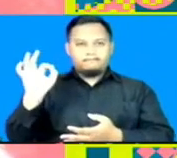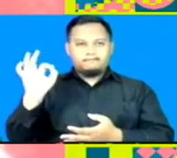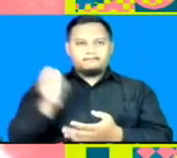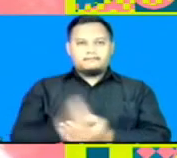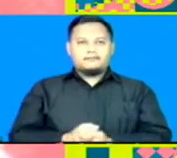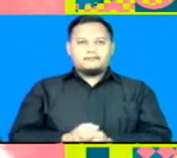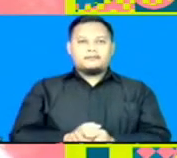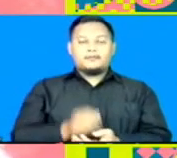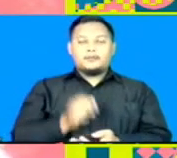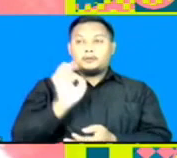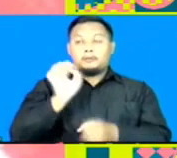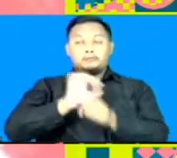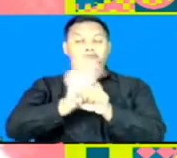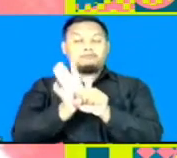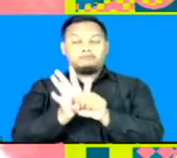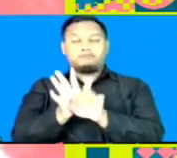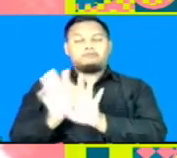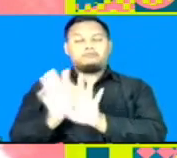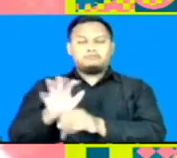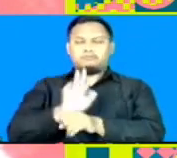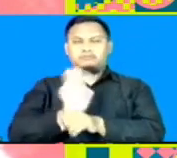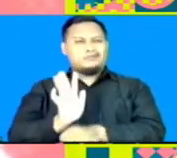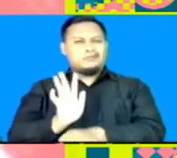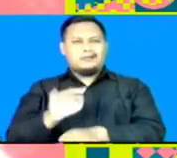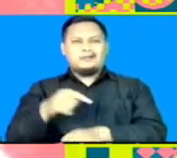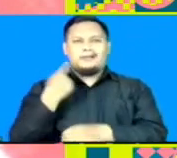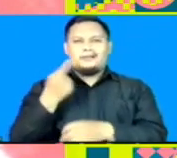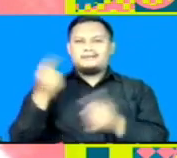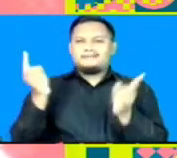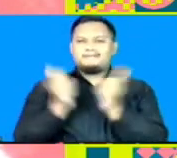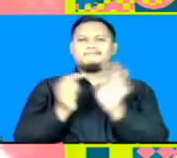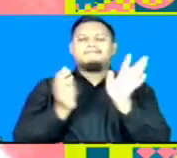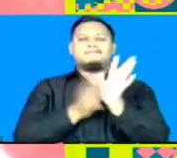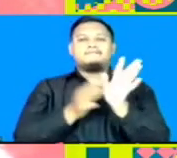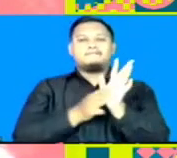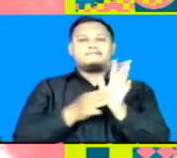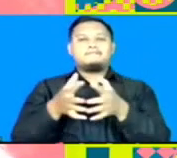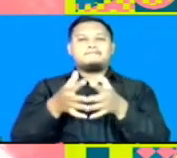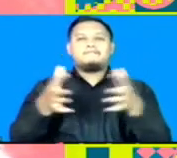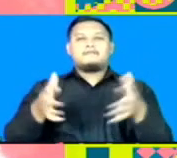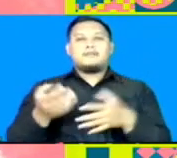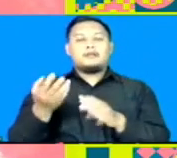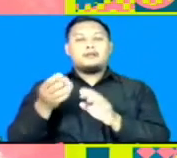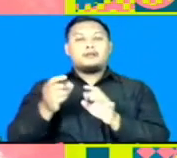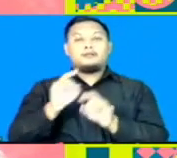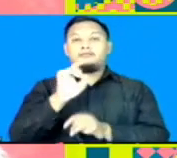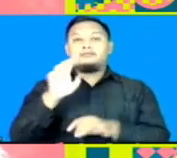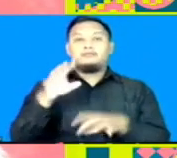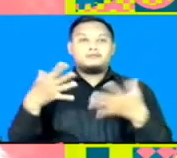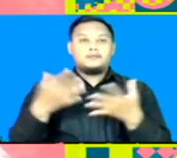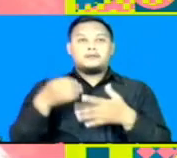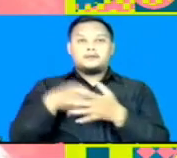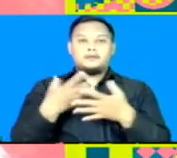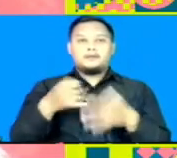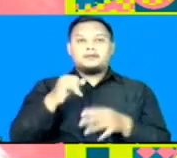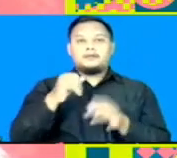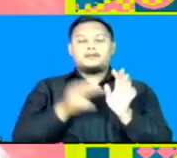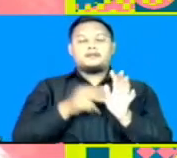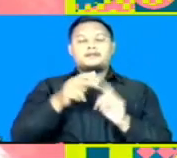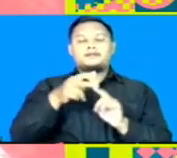and compounding risks, which are high inflation, weak growth, energy and food